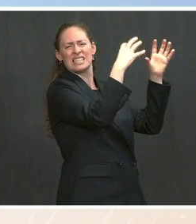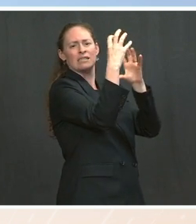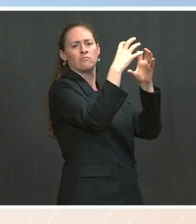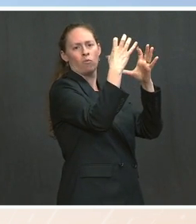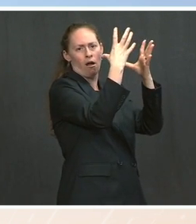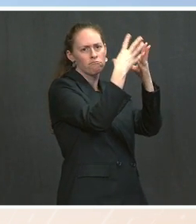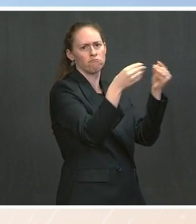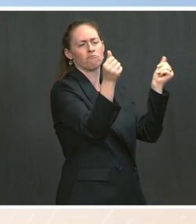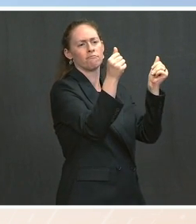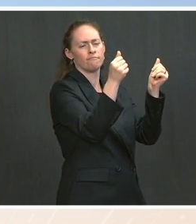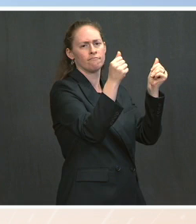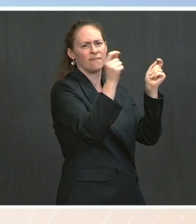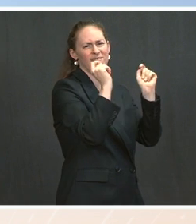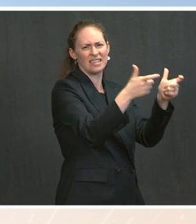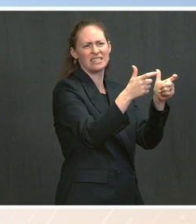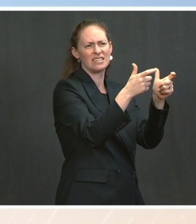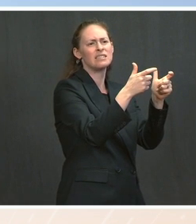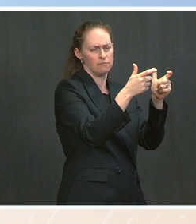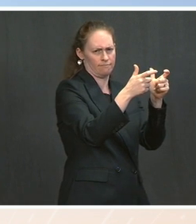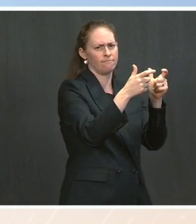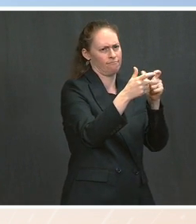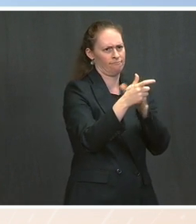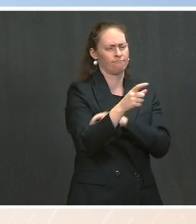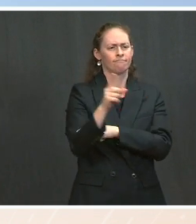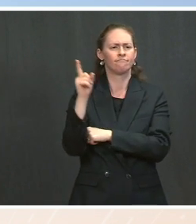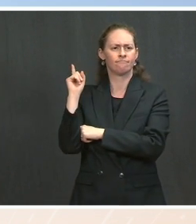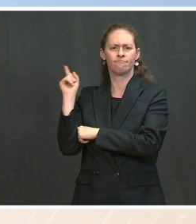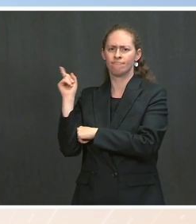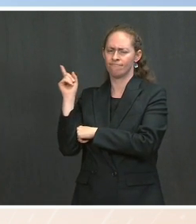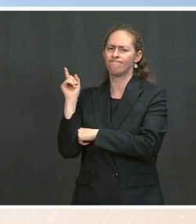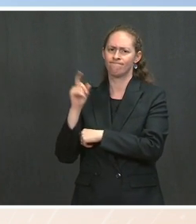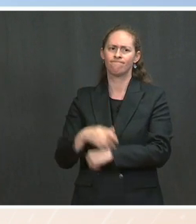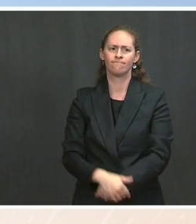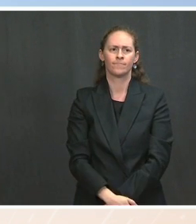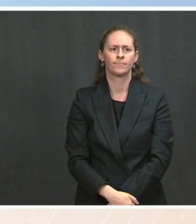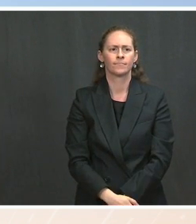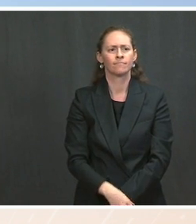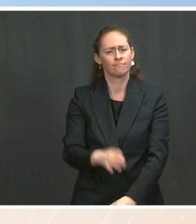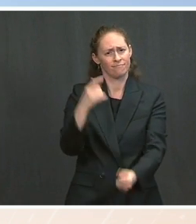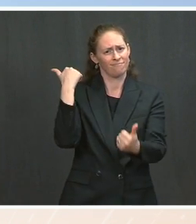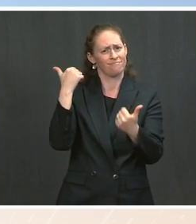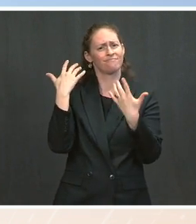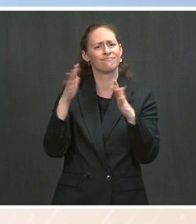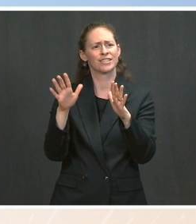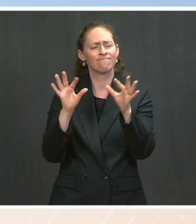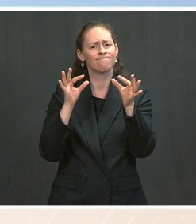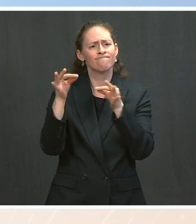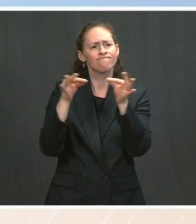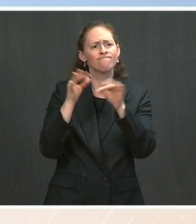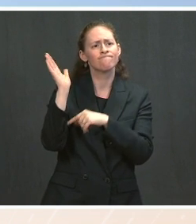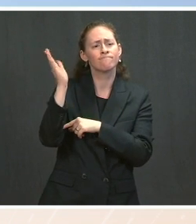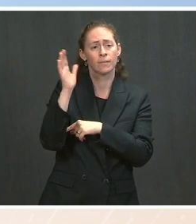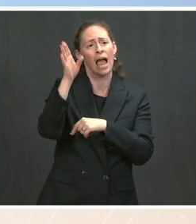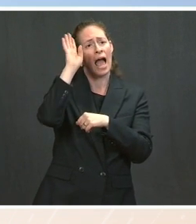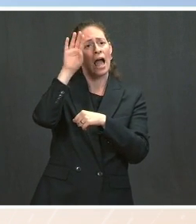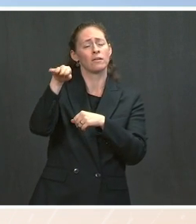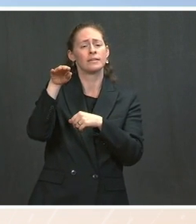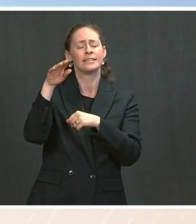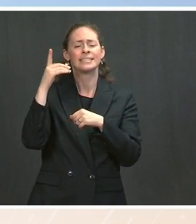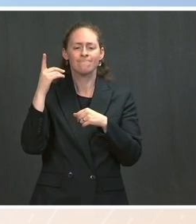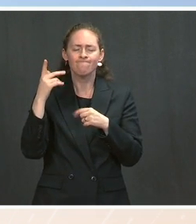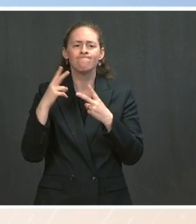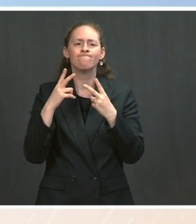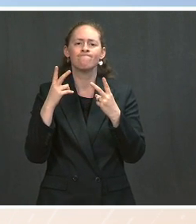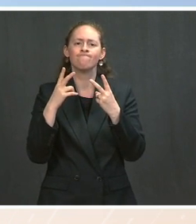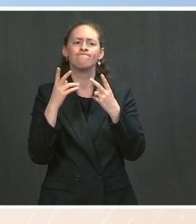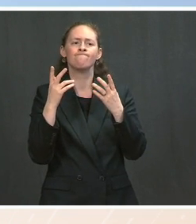and as our briefing day in and day out was evidence of, there was criticism, and as Darlene's question was evidence of, there was criticism coming from